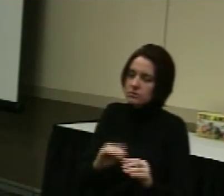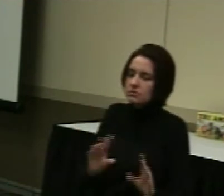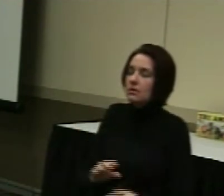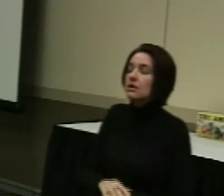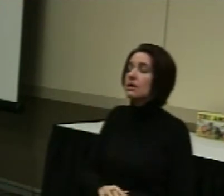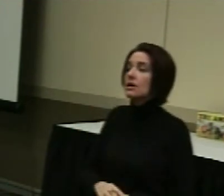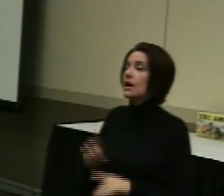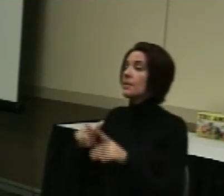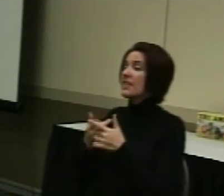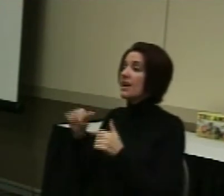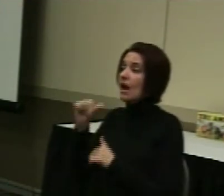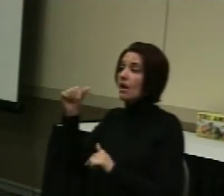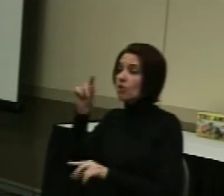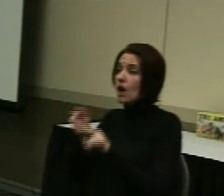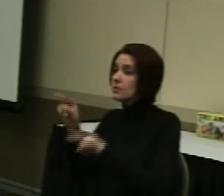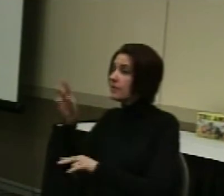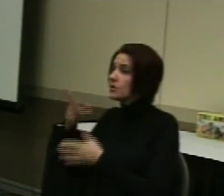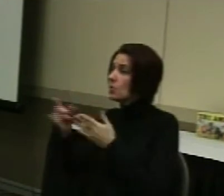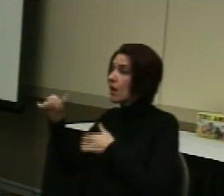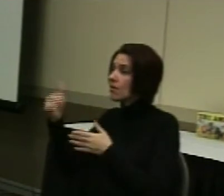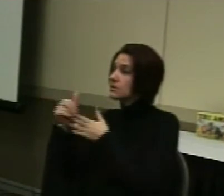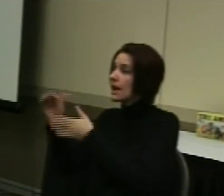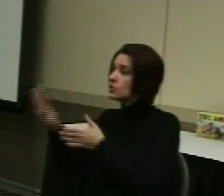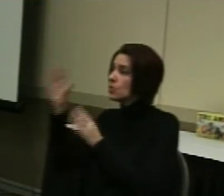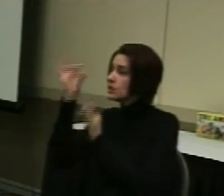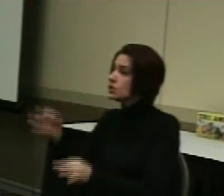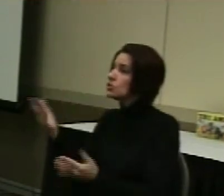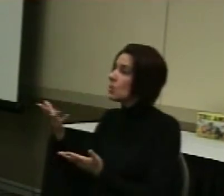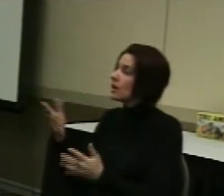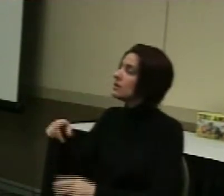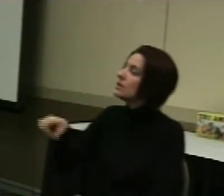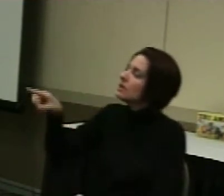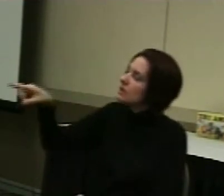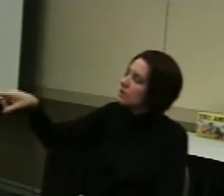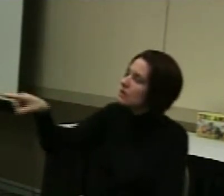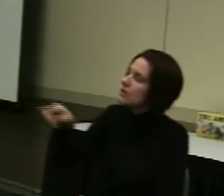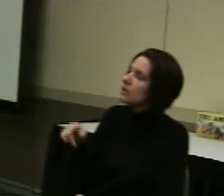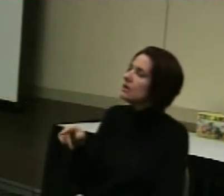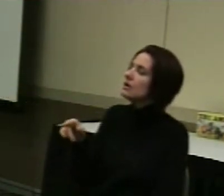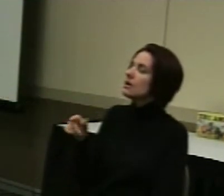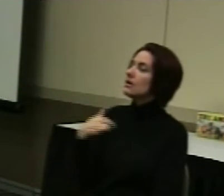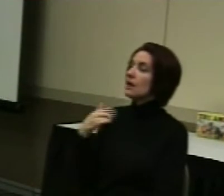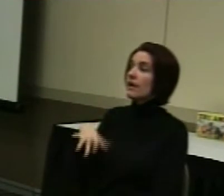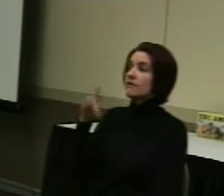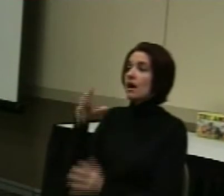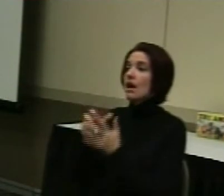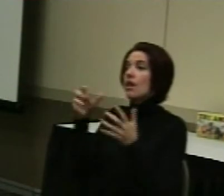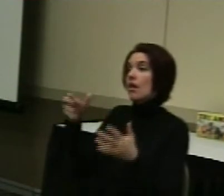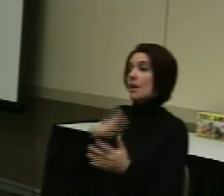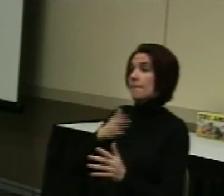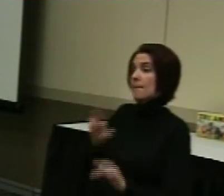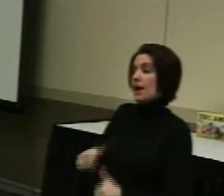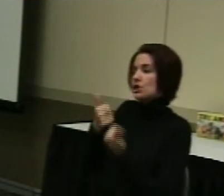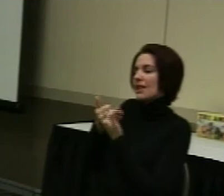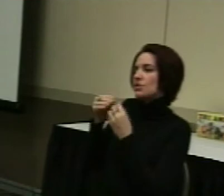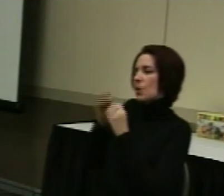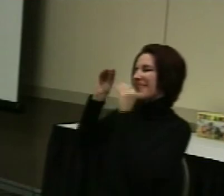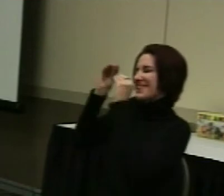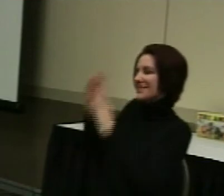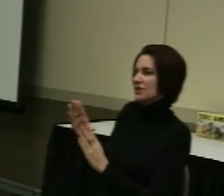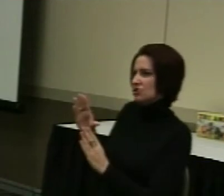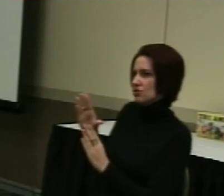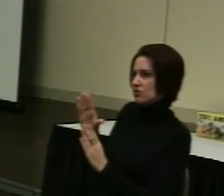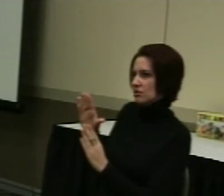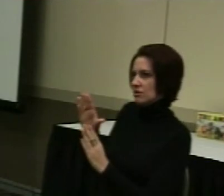observations, it guides your decision. Yes, thank you. I just found that, or find a lot, my challenge is more the teachers. I can